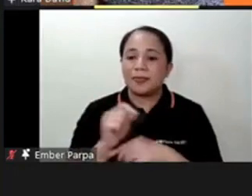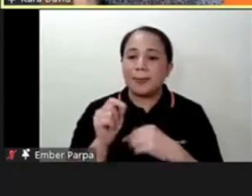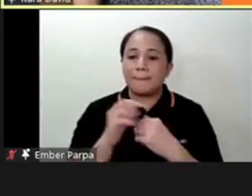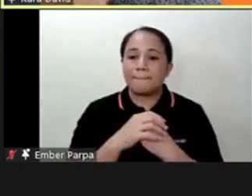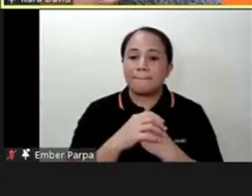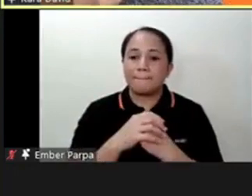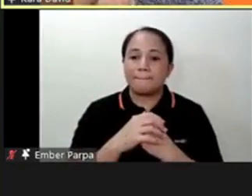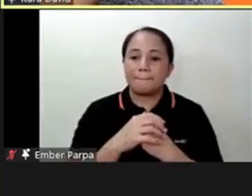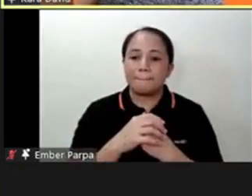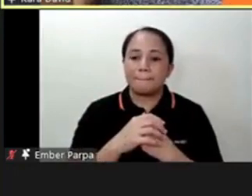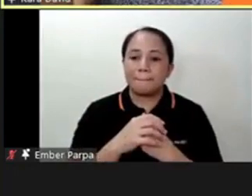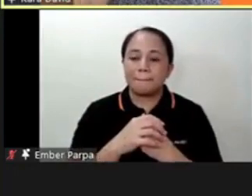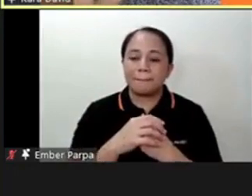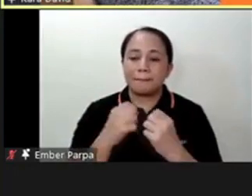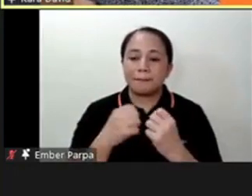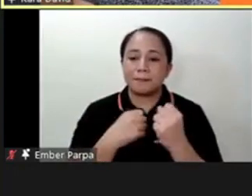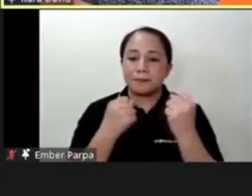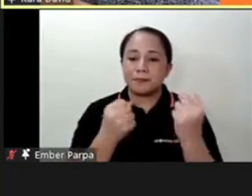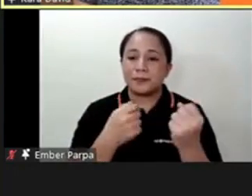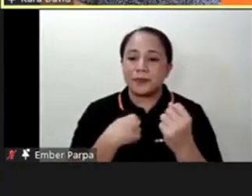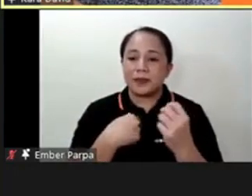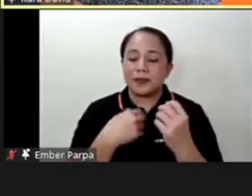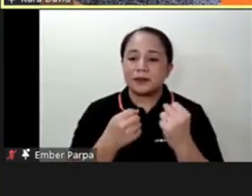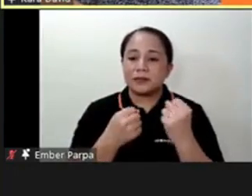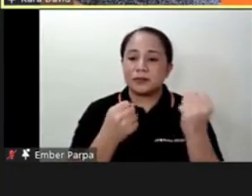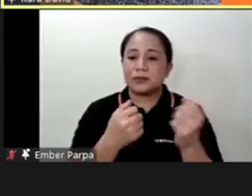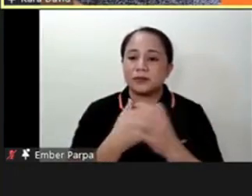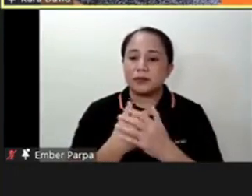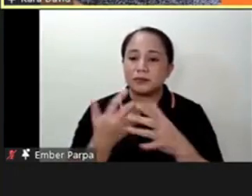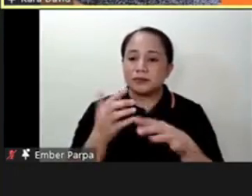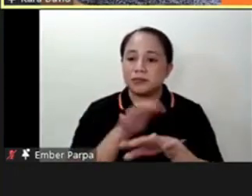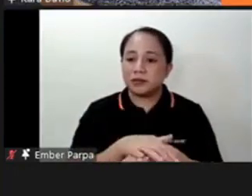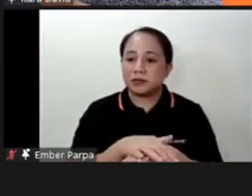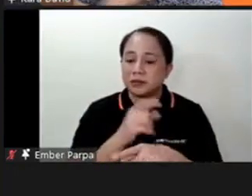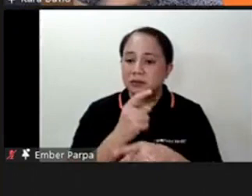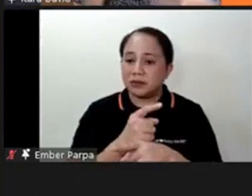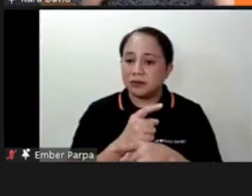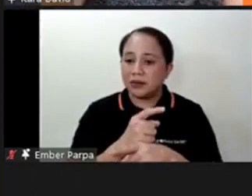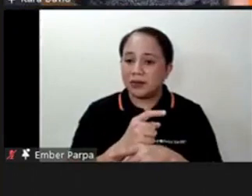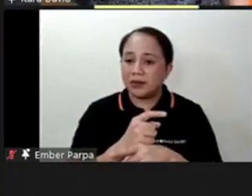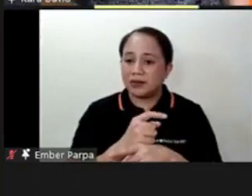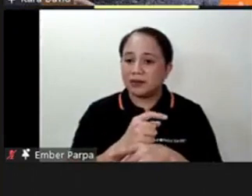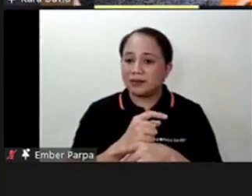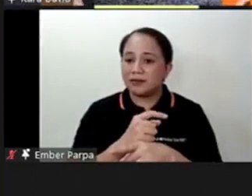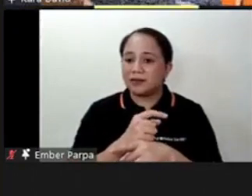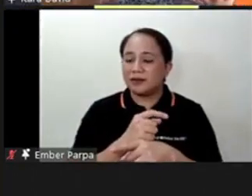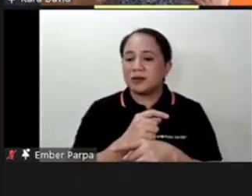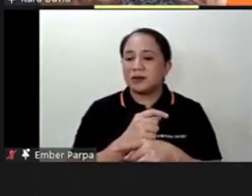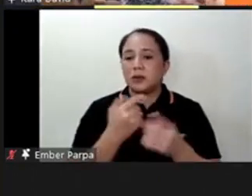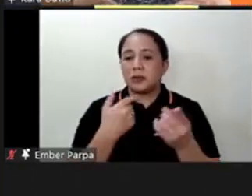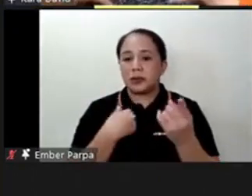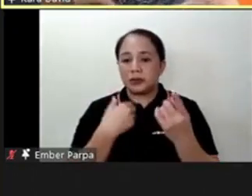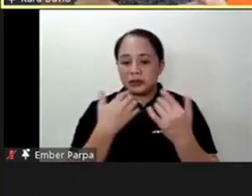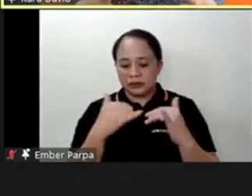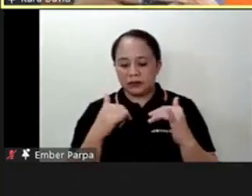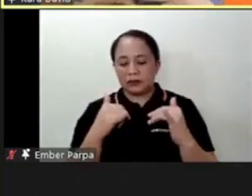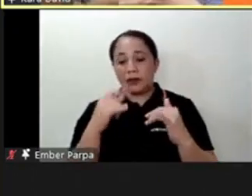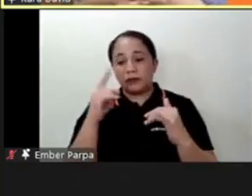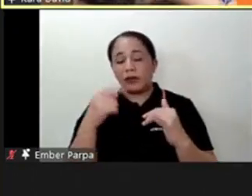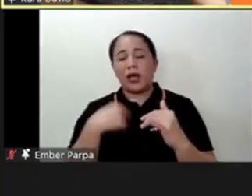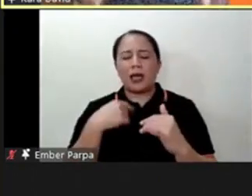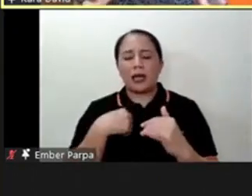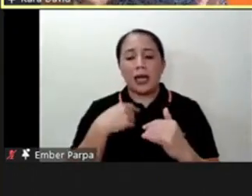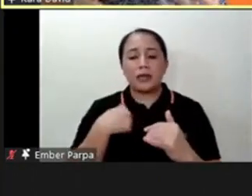Ako, if I may suggest, blended. Yes, yes. Meaningful pa rin naman. I know